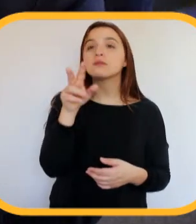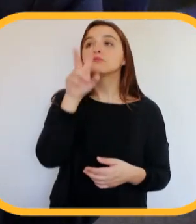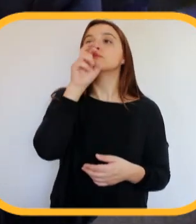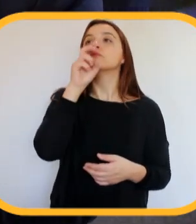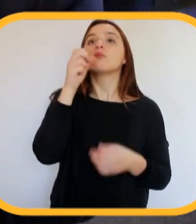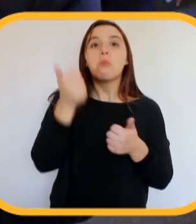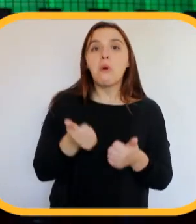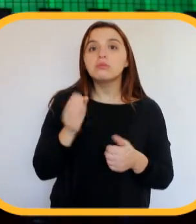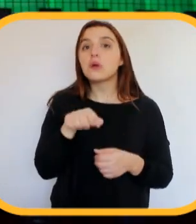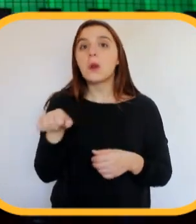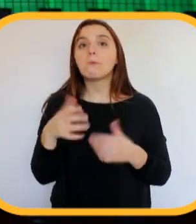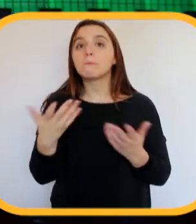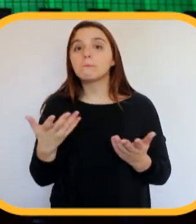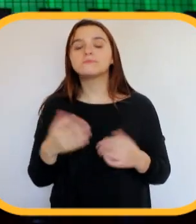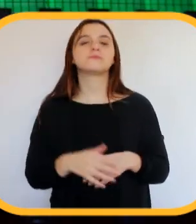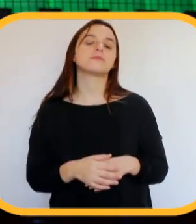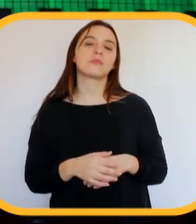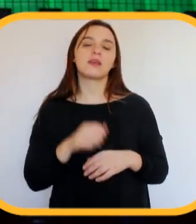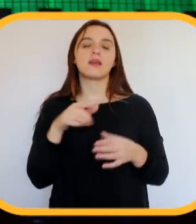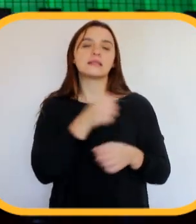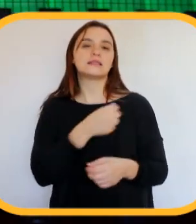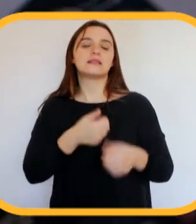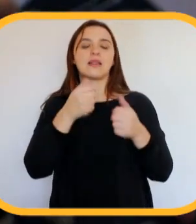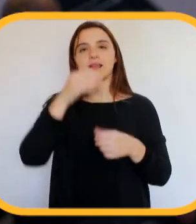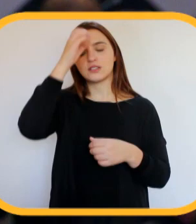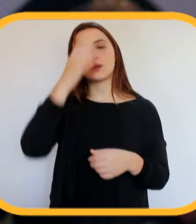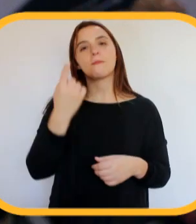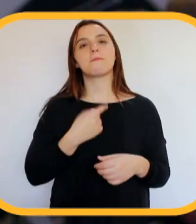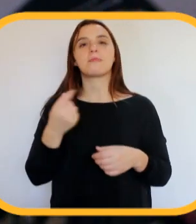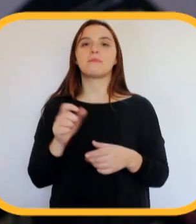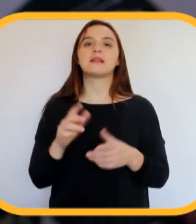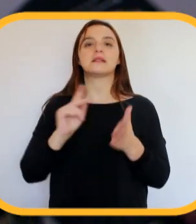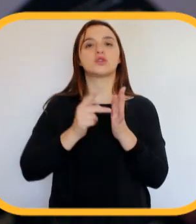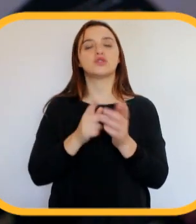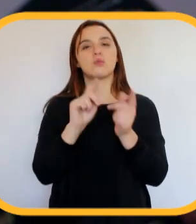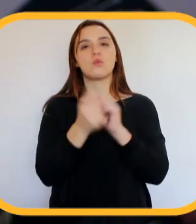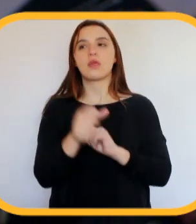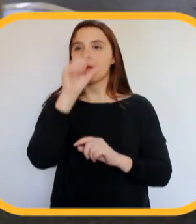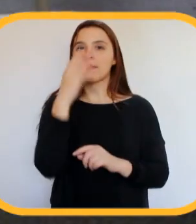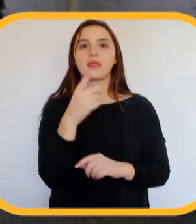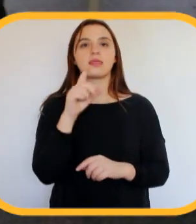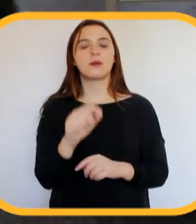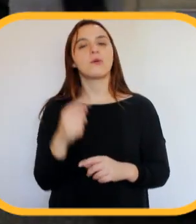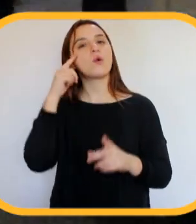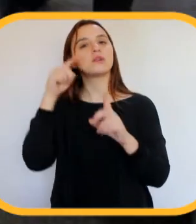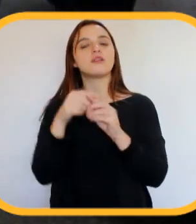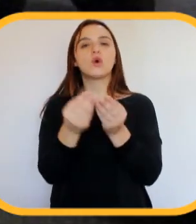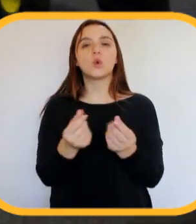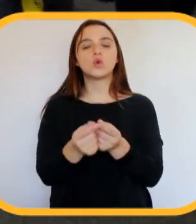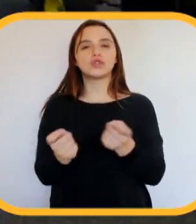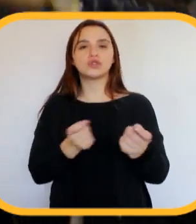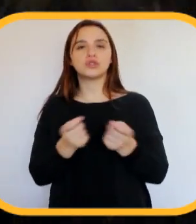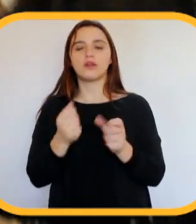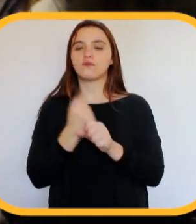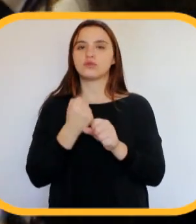nice weather to breathe. O conceito de cidade inteligente engloba mudanças tecnológicas e ambientais, com o objetivo de gerir recursos e estimular